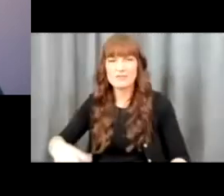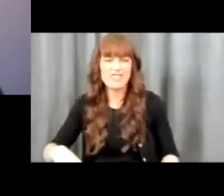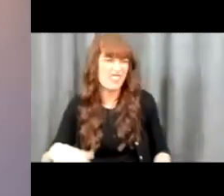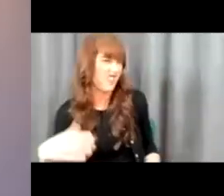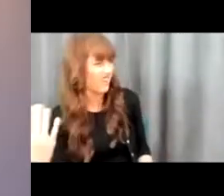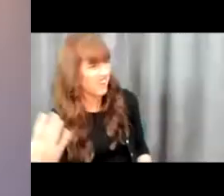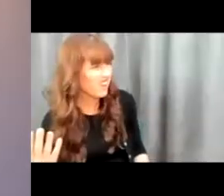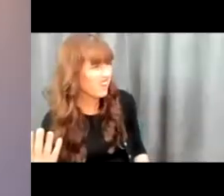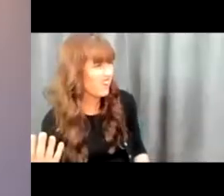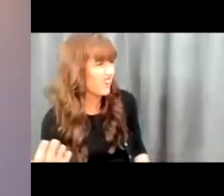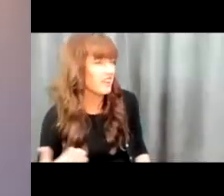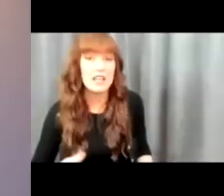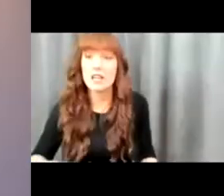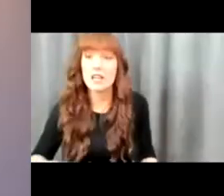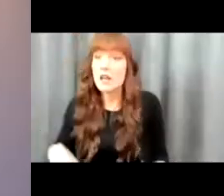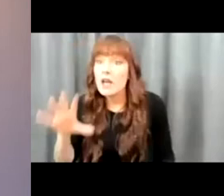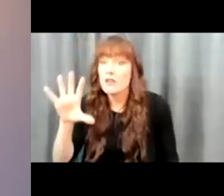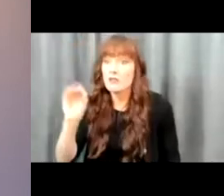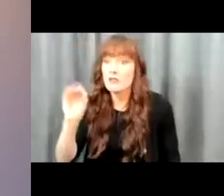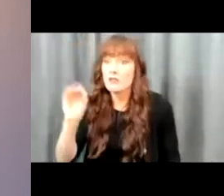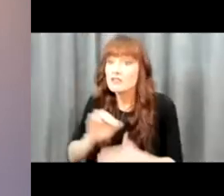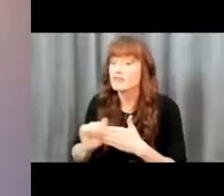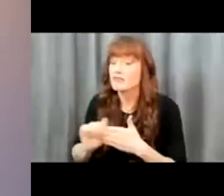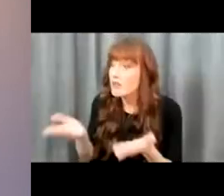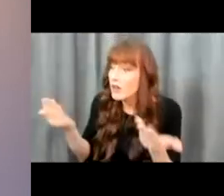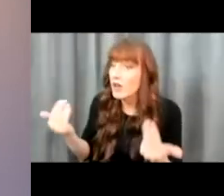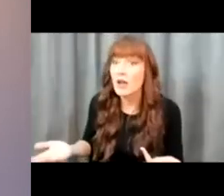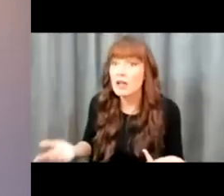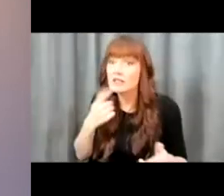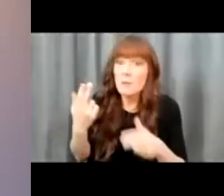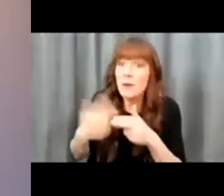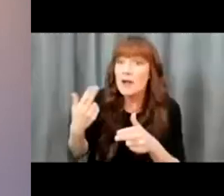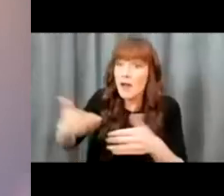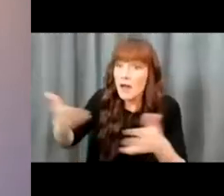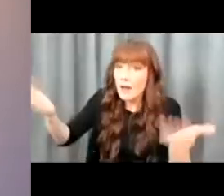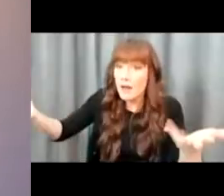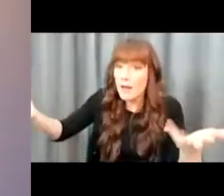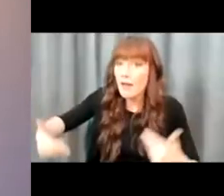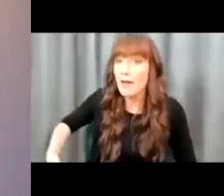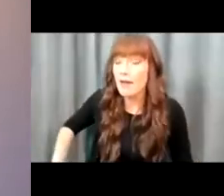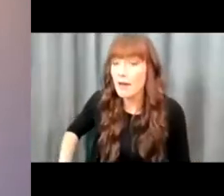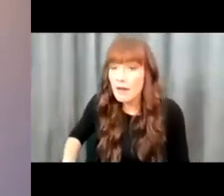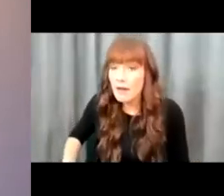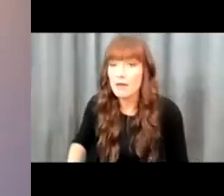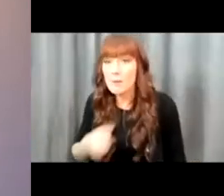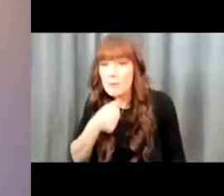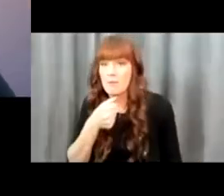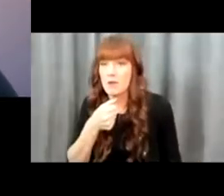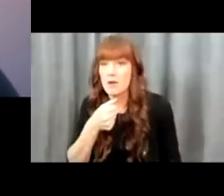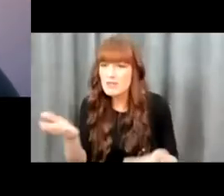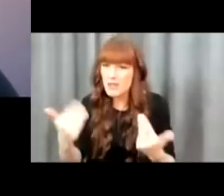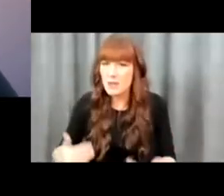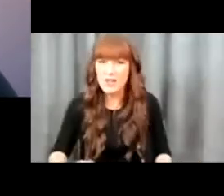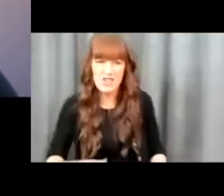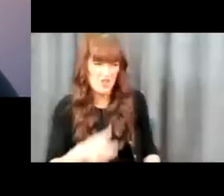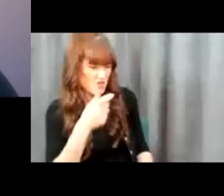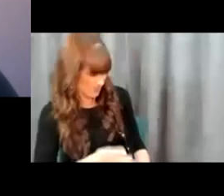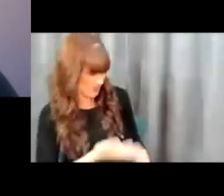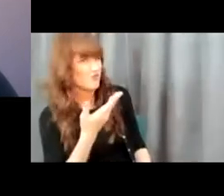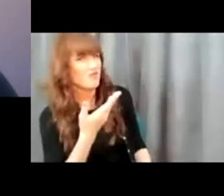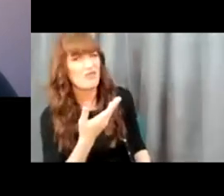Huh? 50 cash if you shout me out on the mic. Who